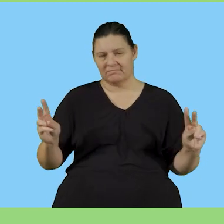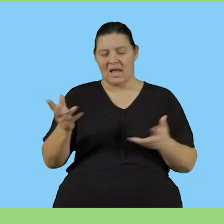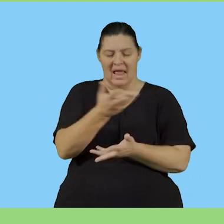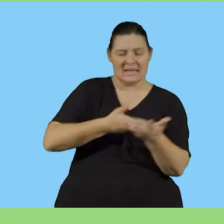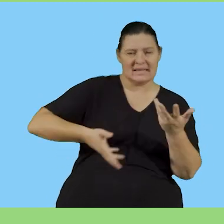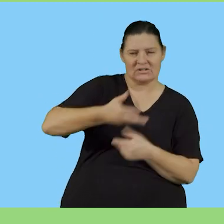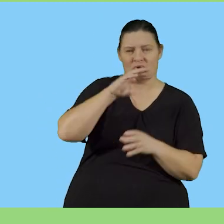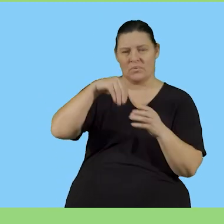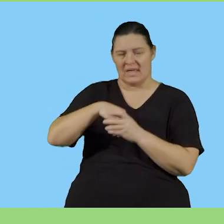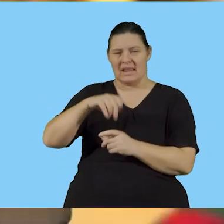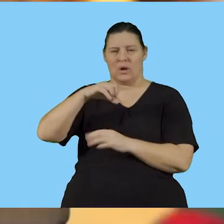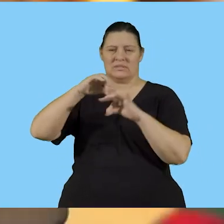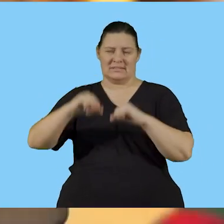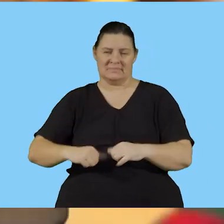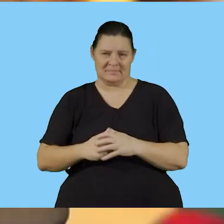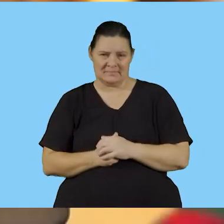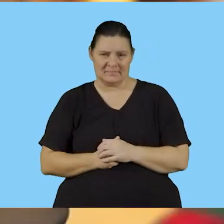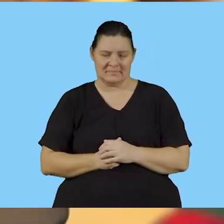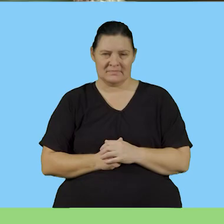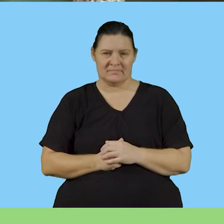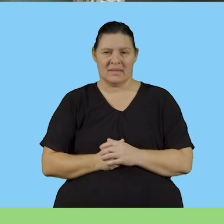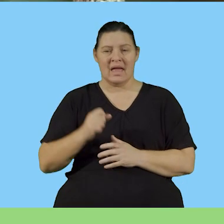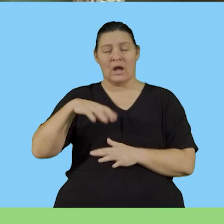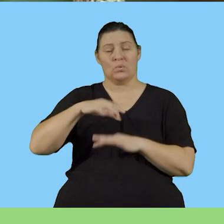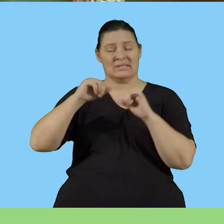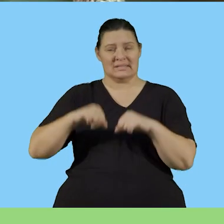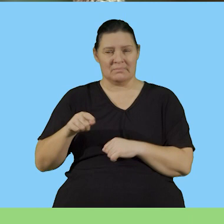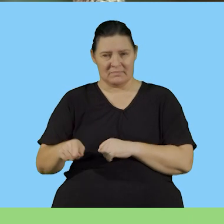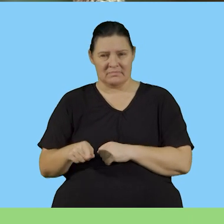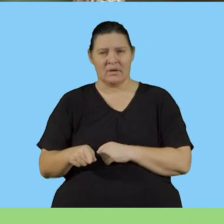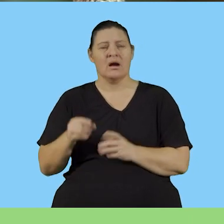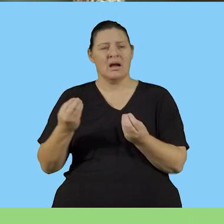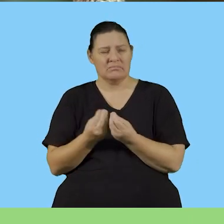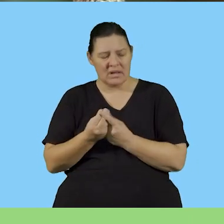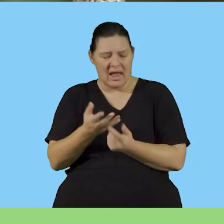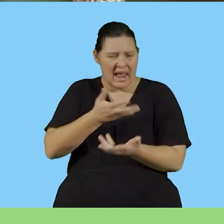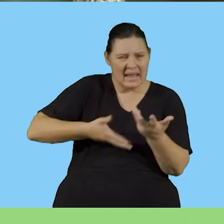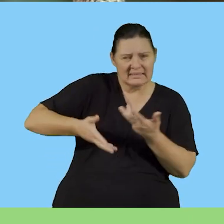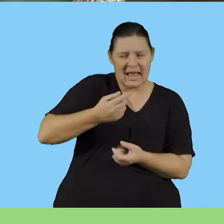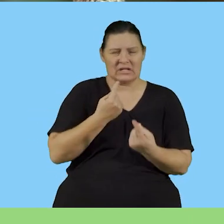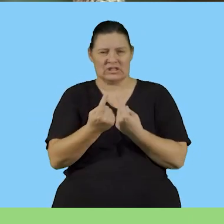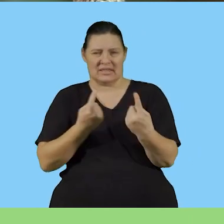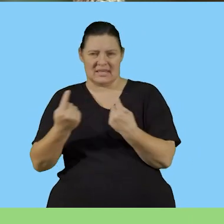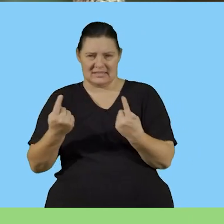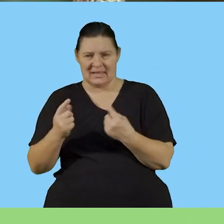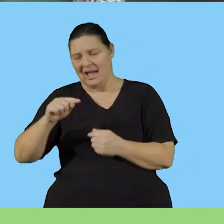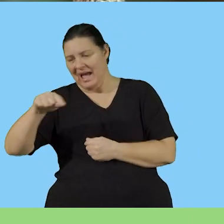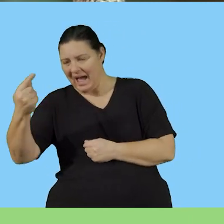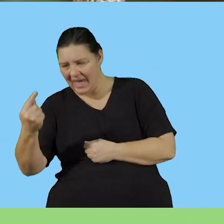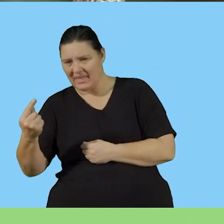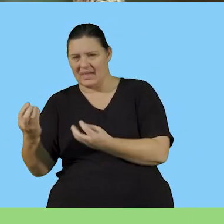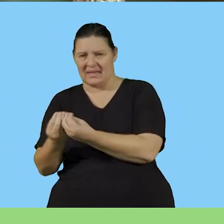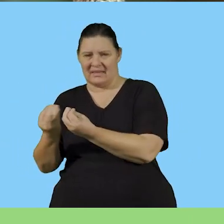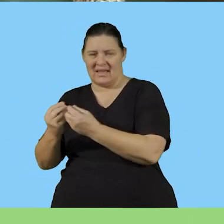types of interactions in the ecosystem. In an ecosystem, organisms interact with